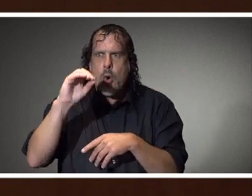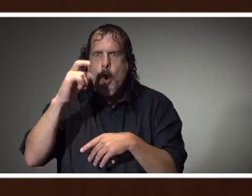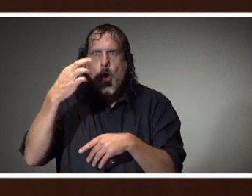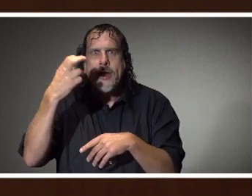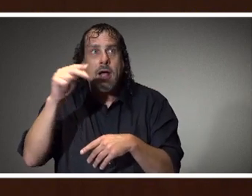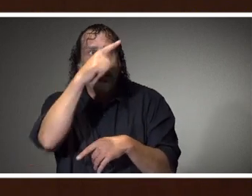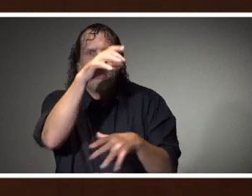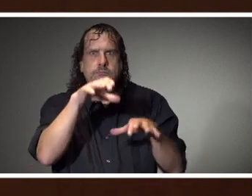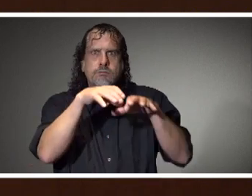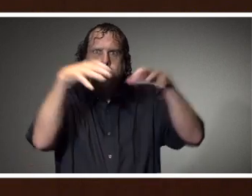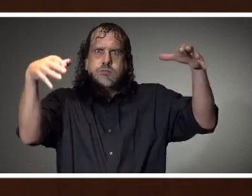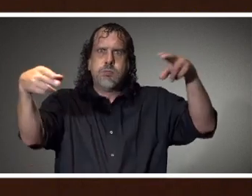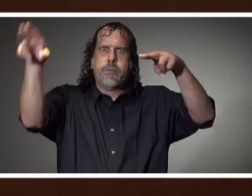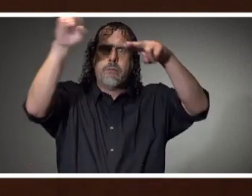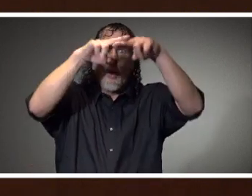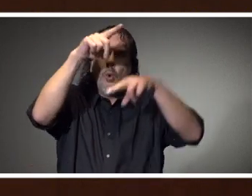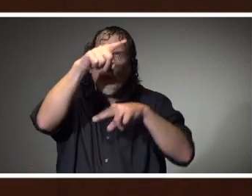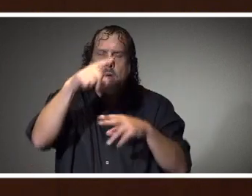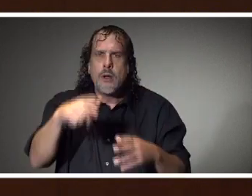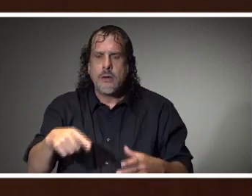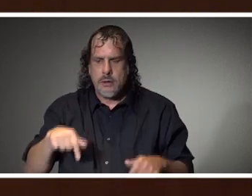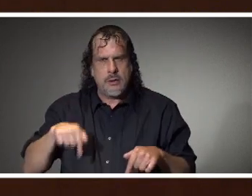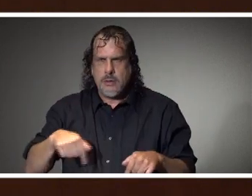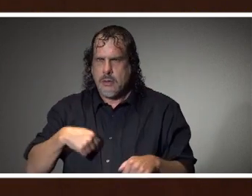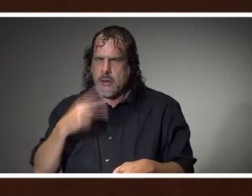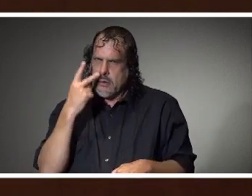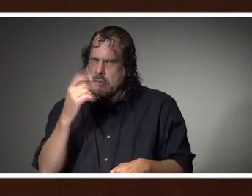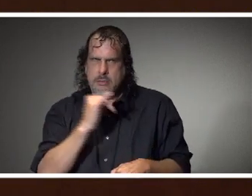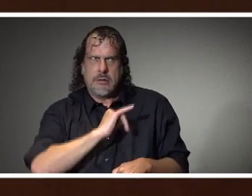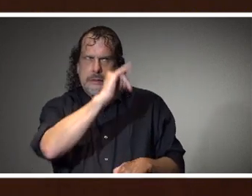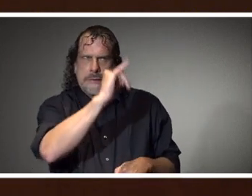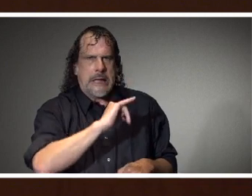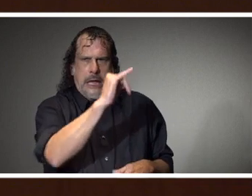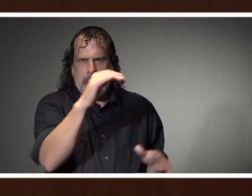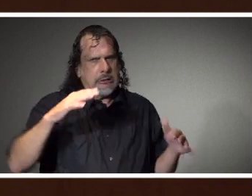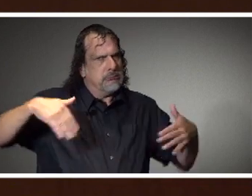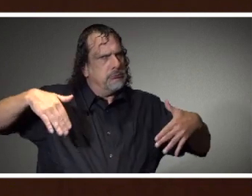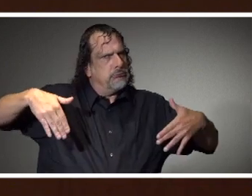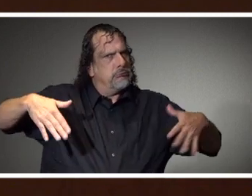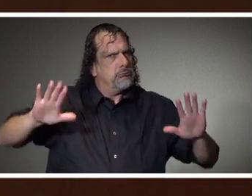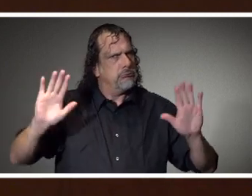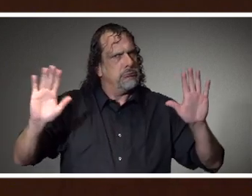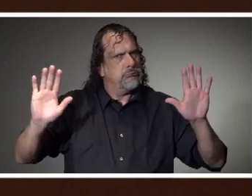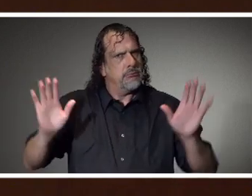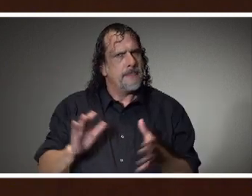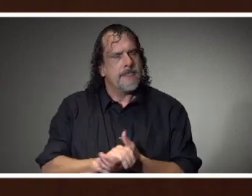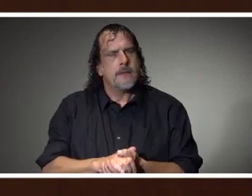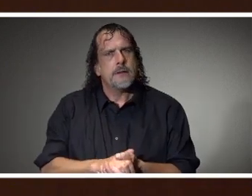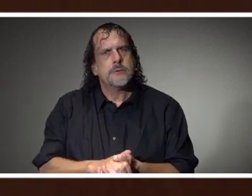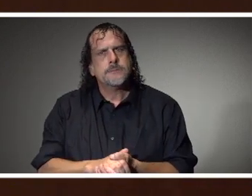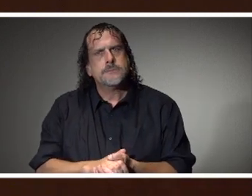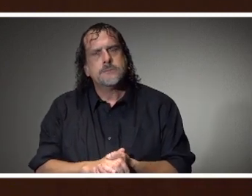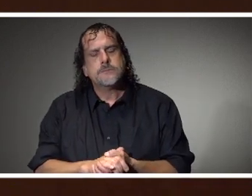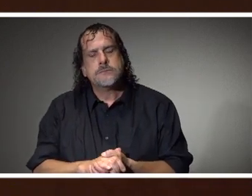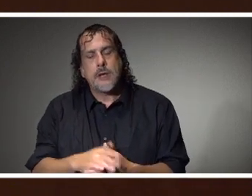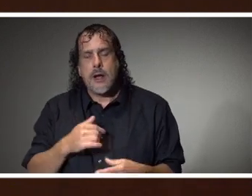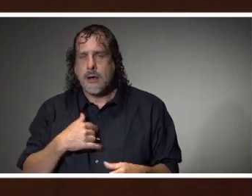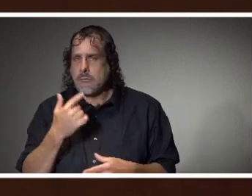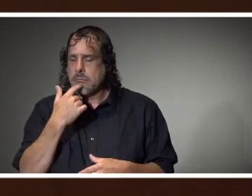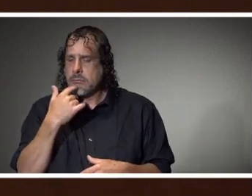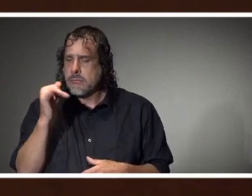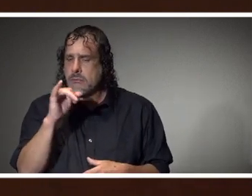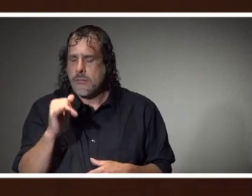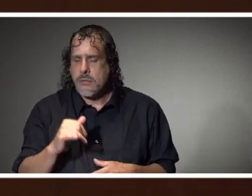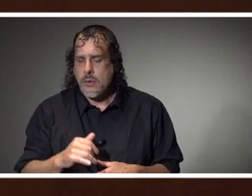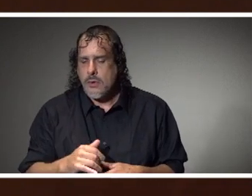and we haven't seen the same sort of degree of increase that some of these other states have had. And I would like to just mention that when we were